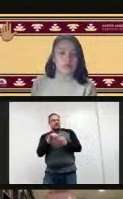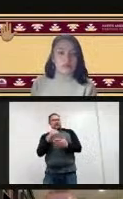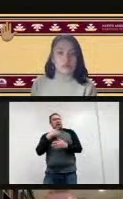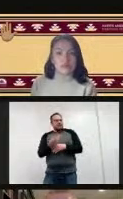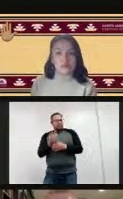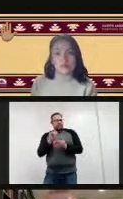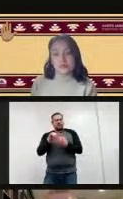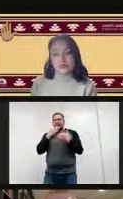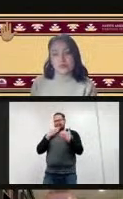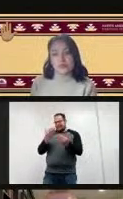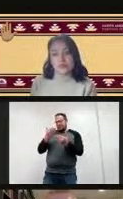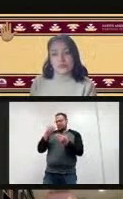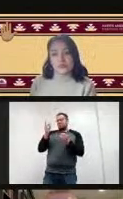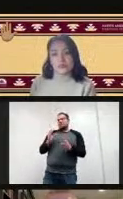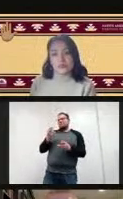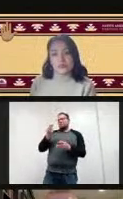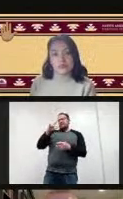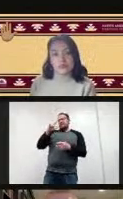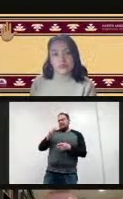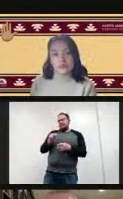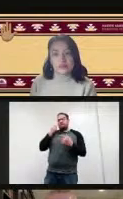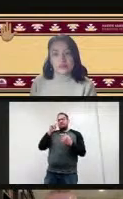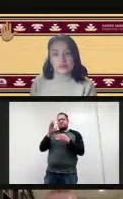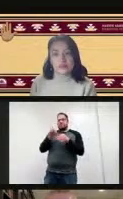Thank you, Director Hyen, for explaining it.